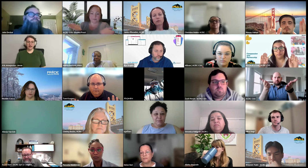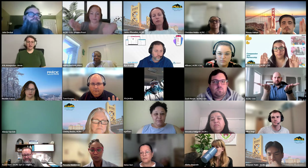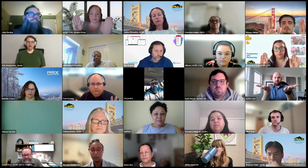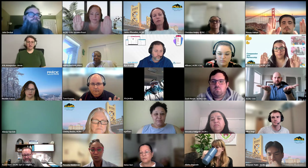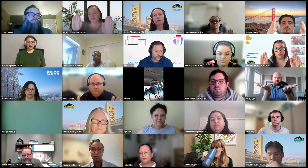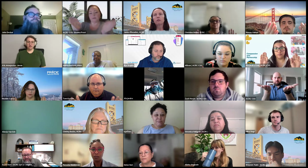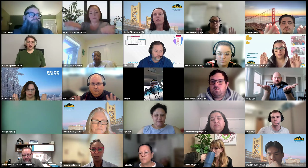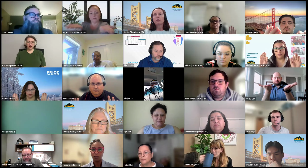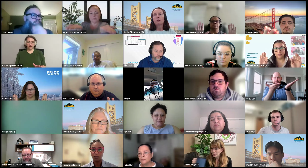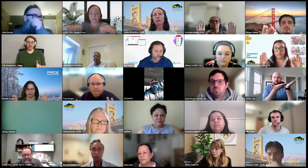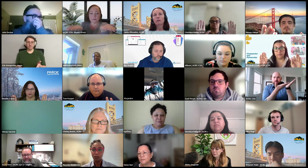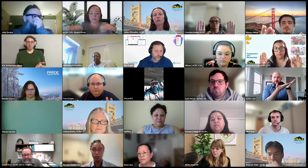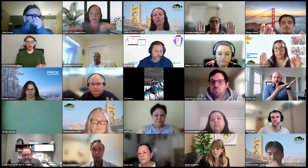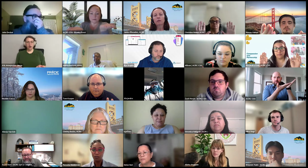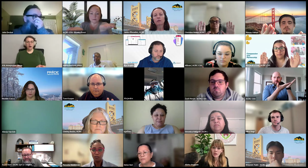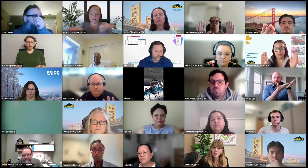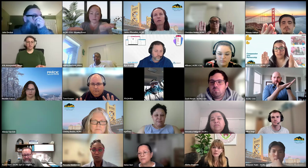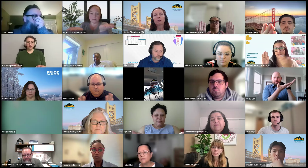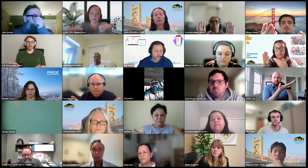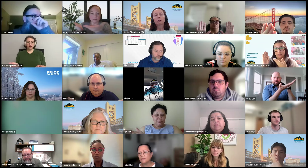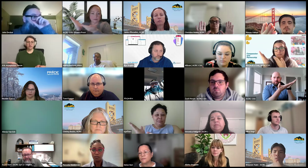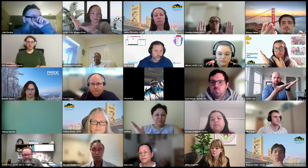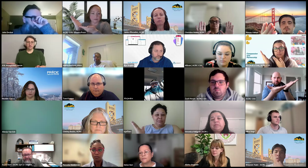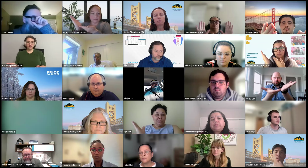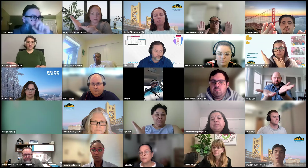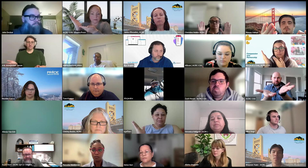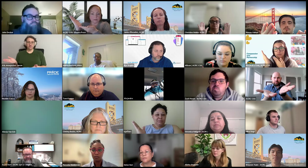your two hands, you're going to flip them palm up